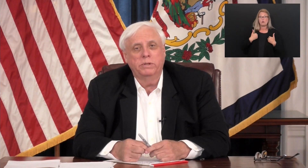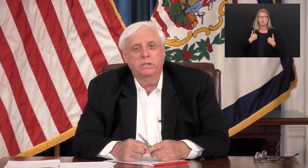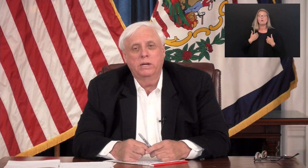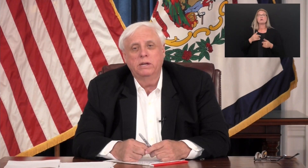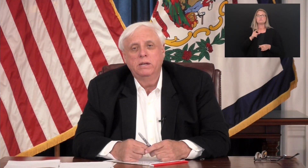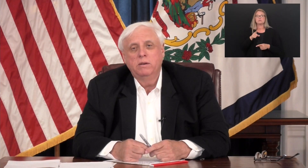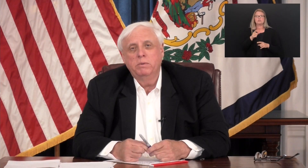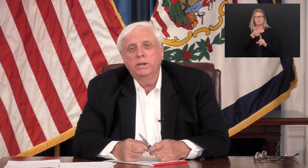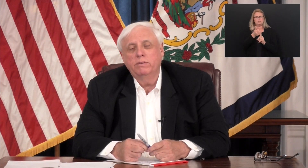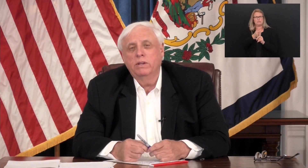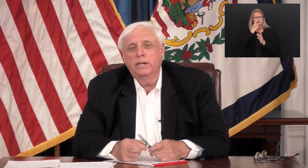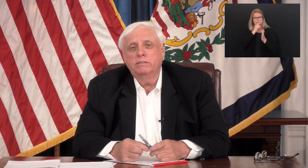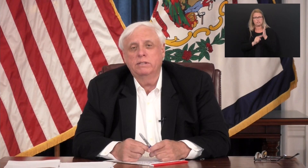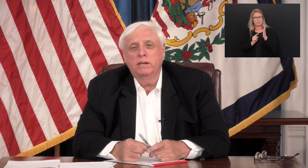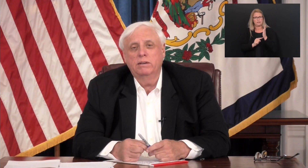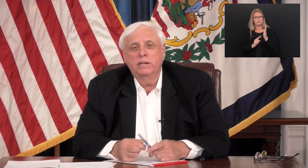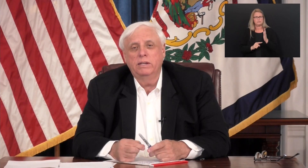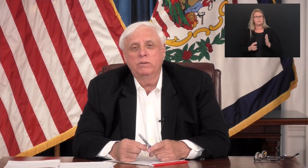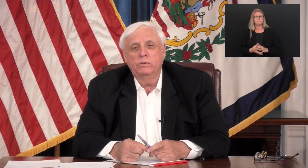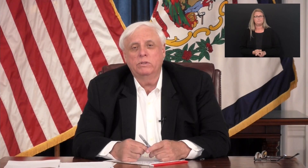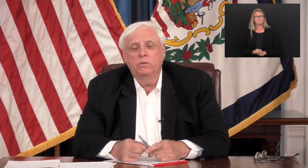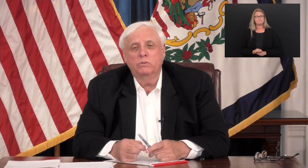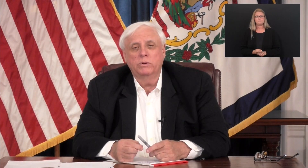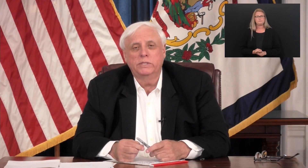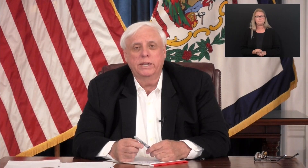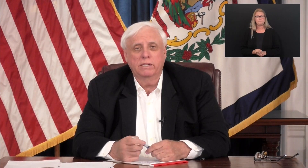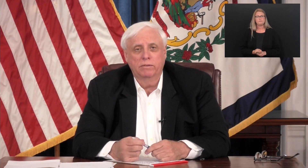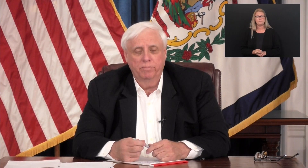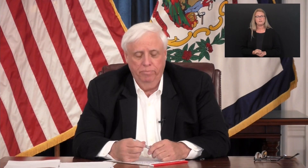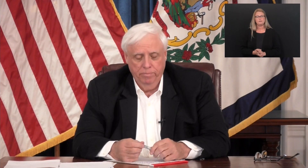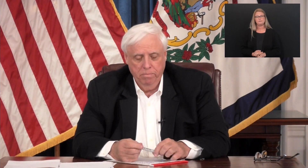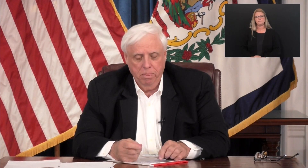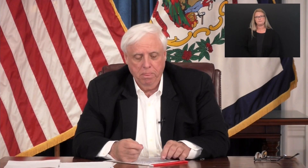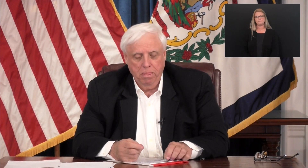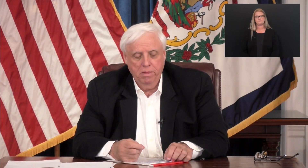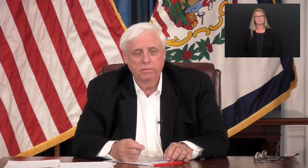unfortunate. But nevertheless, it was always worth checking.